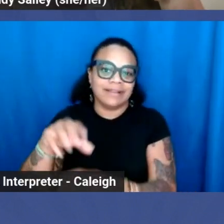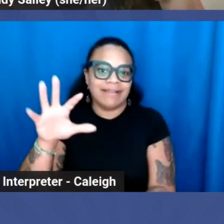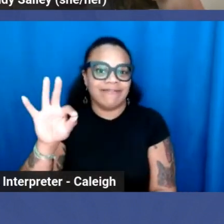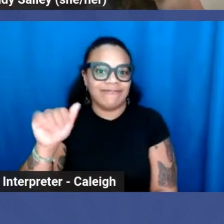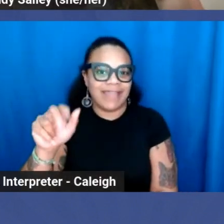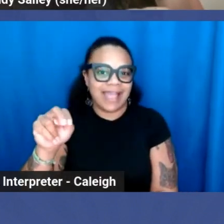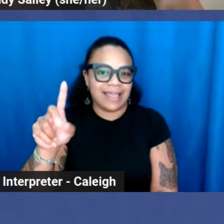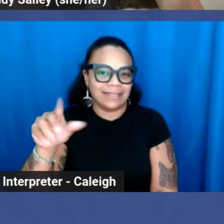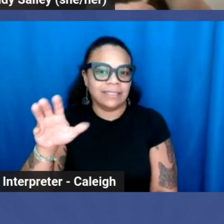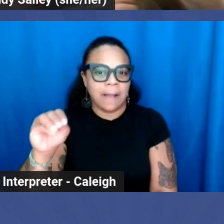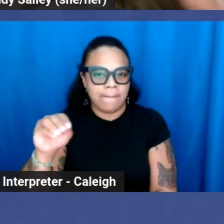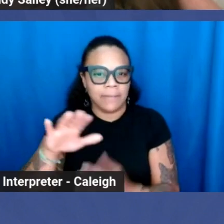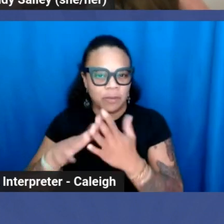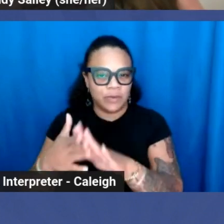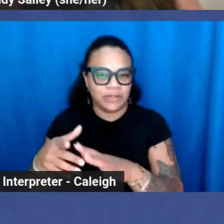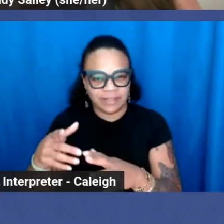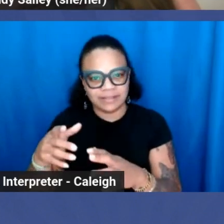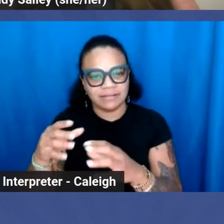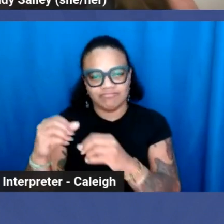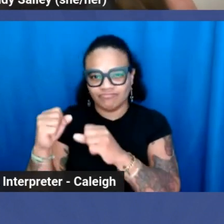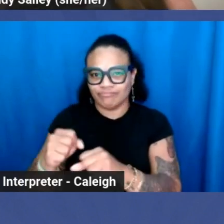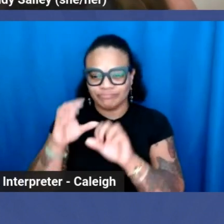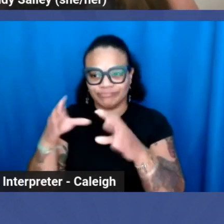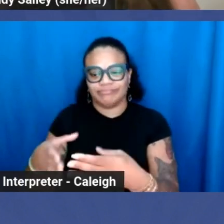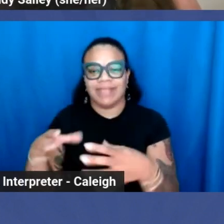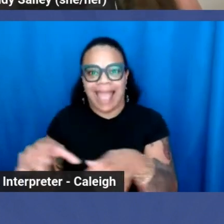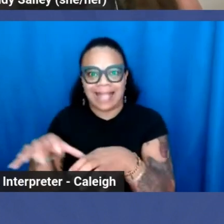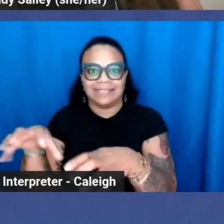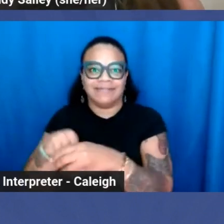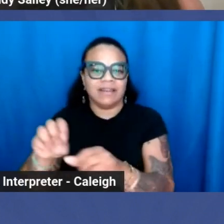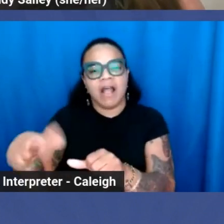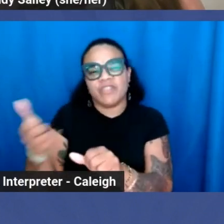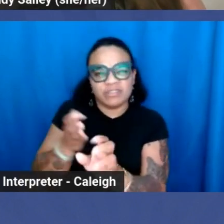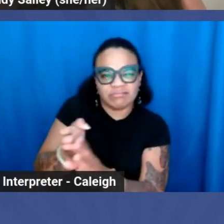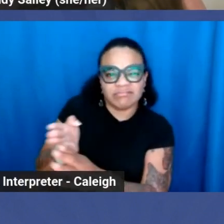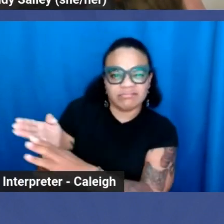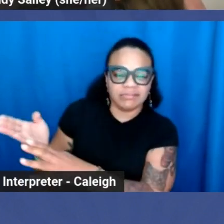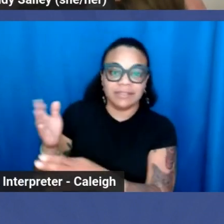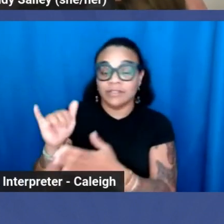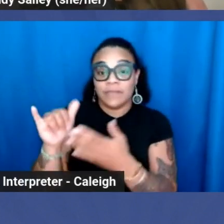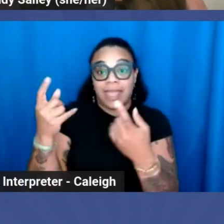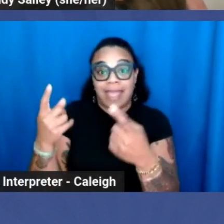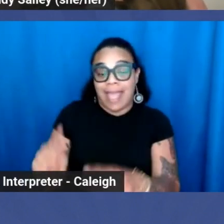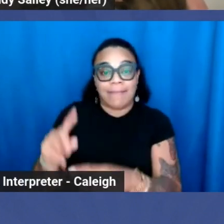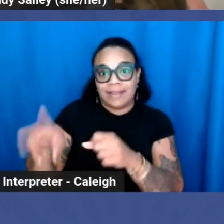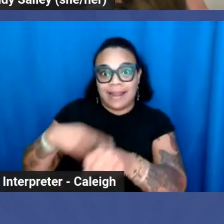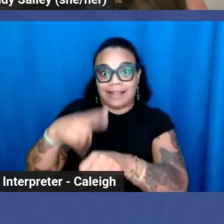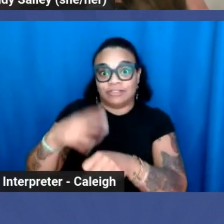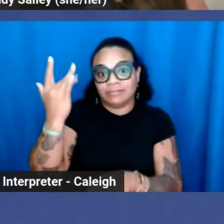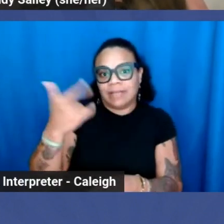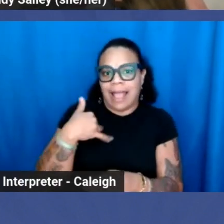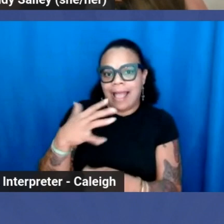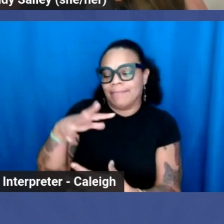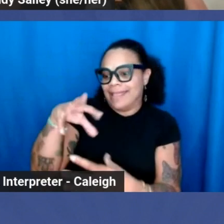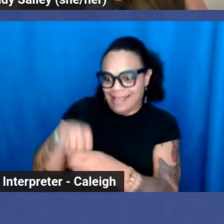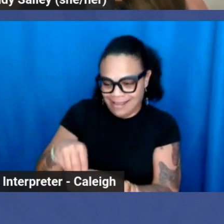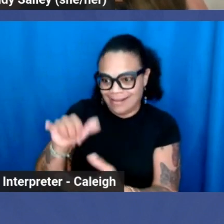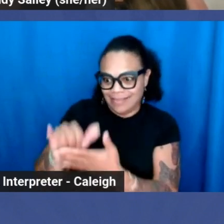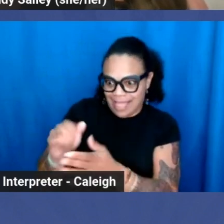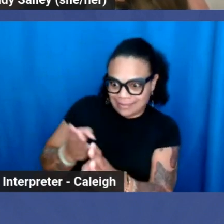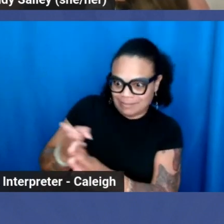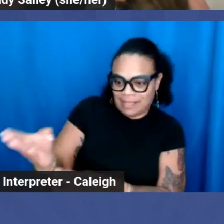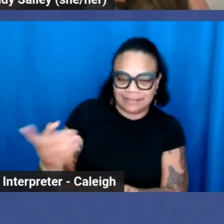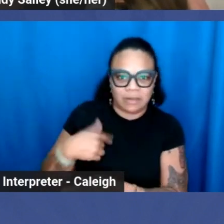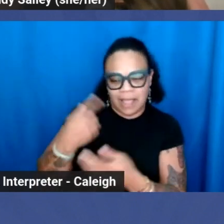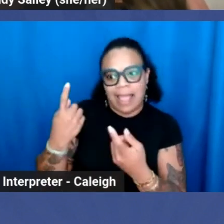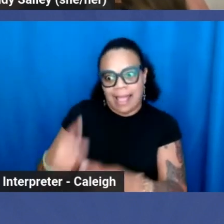else. And that's just kind of happened naturally because that's a space that I'm active in. That's a space that I know well. And the something